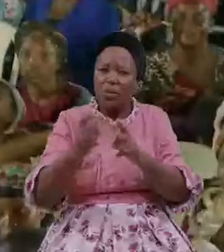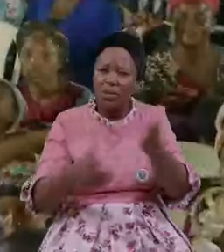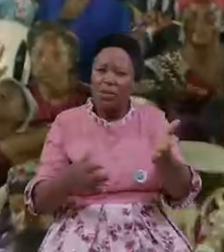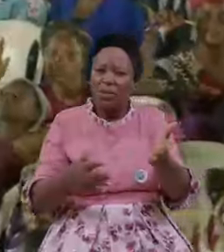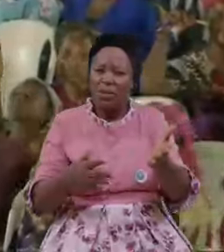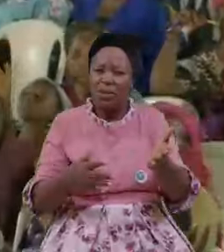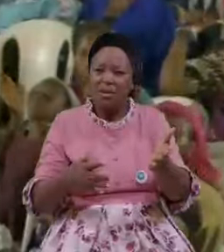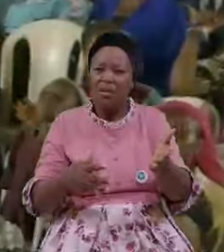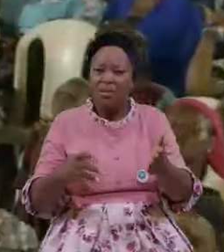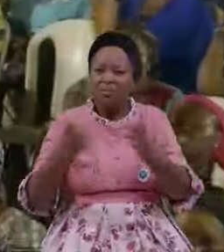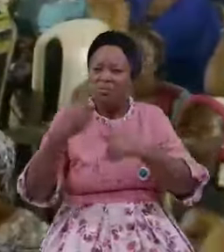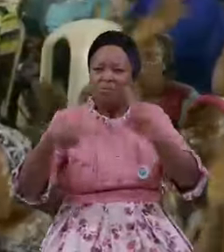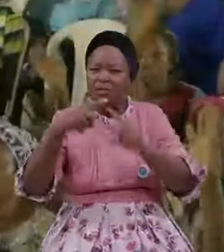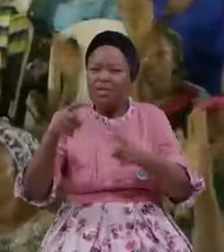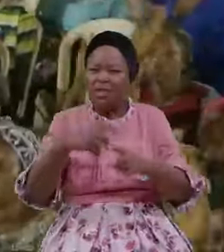Tell me.